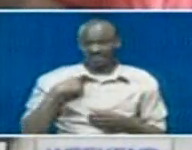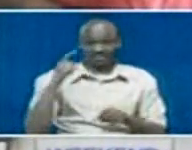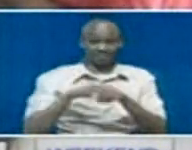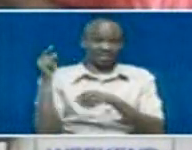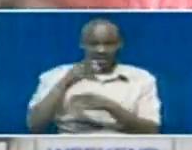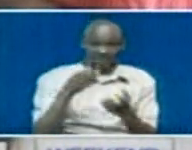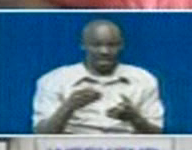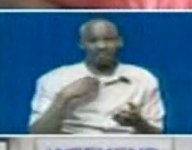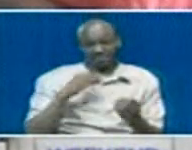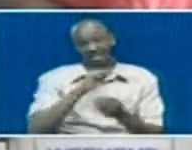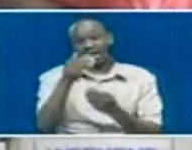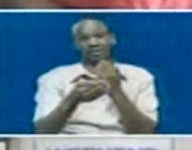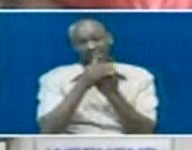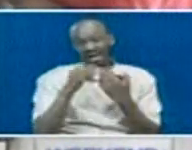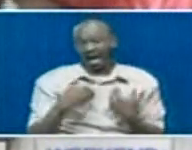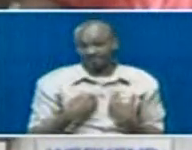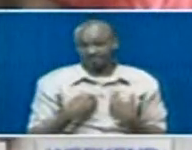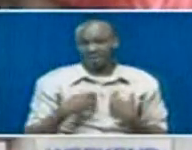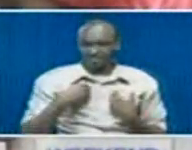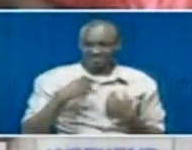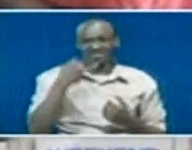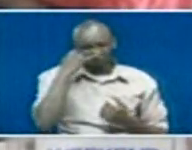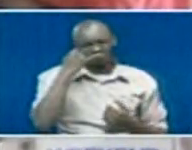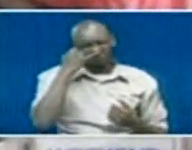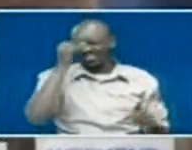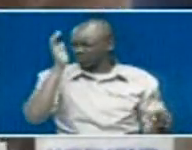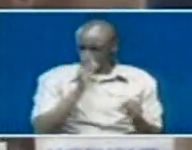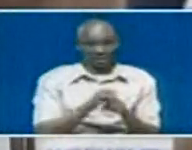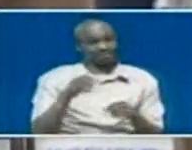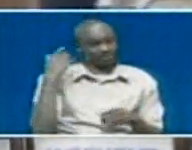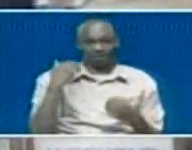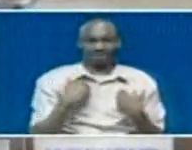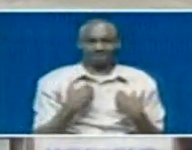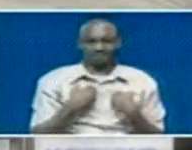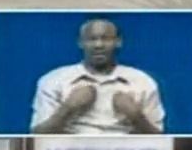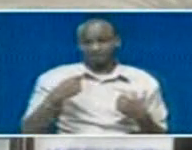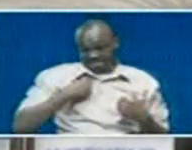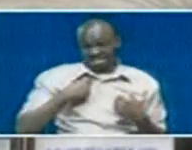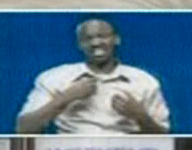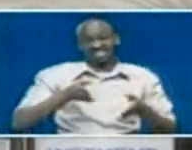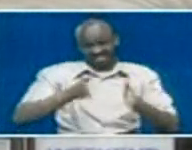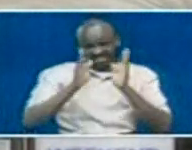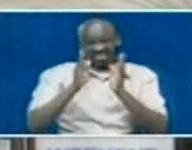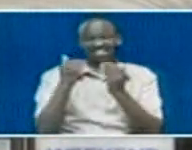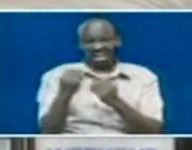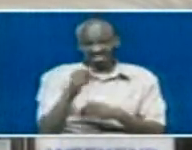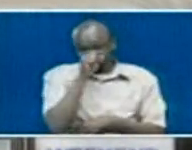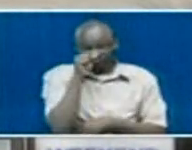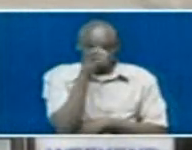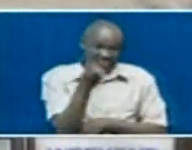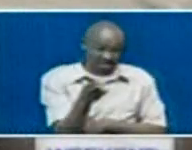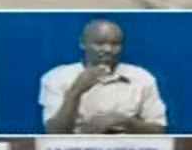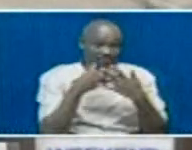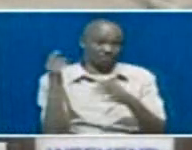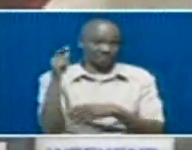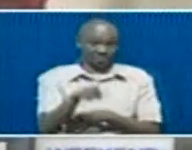had to be rehabilitated kwa sababu madawa zilikuwa zimeanza kuni take over. Nilikuwa straight child before I came here.